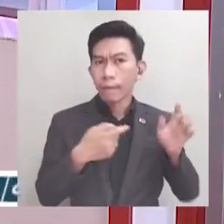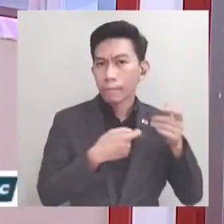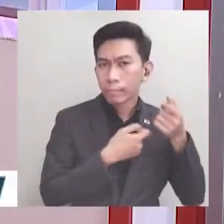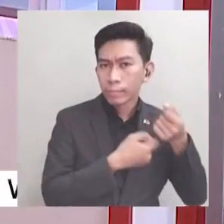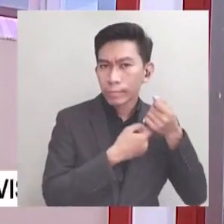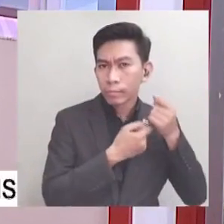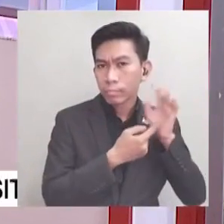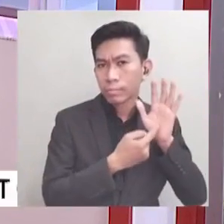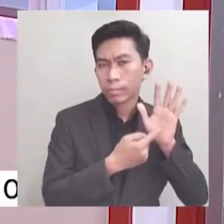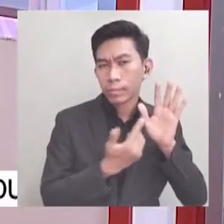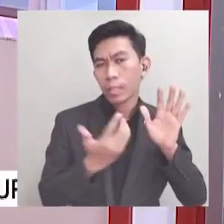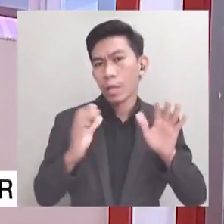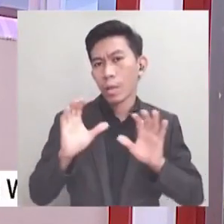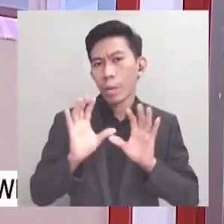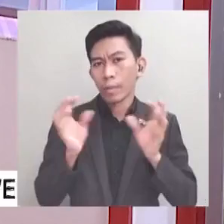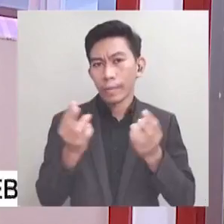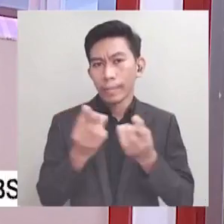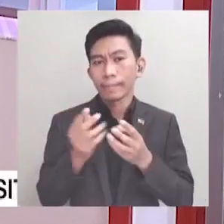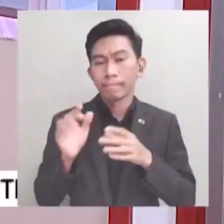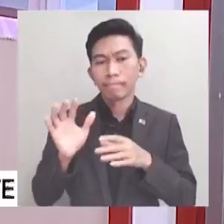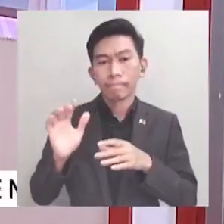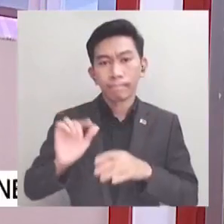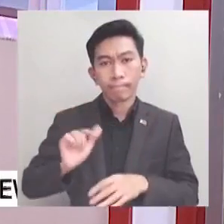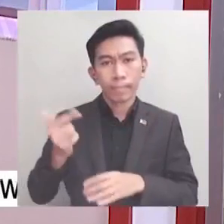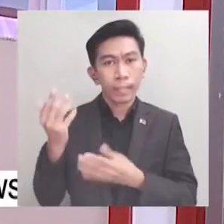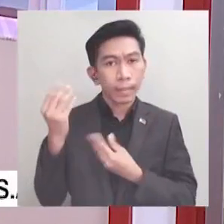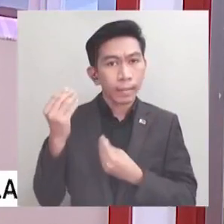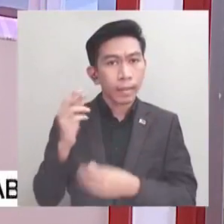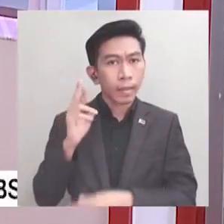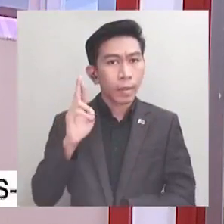you're now joined by our correspondent, Robert Mano. Robert, over to you.